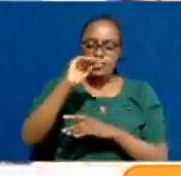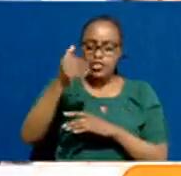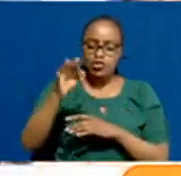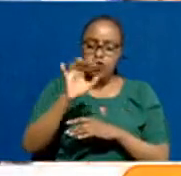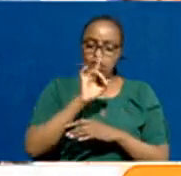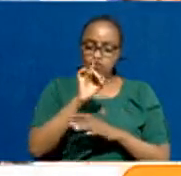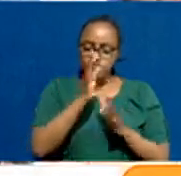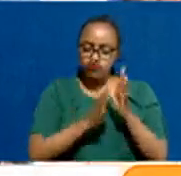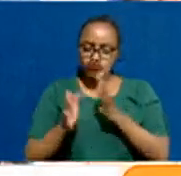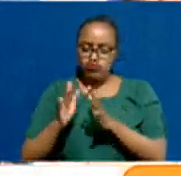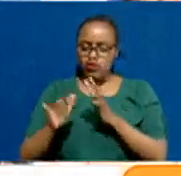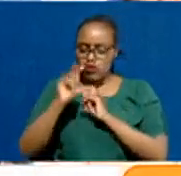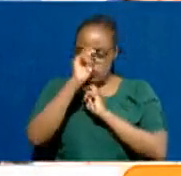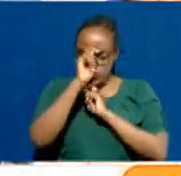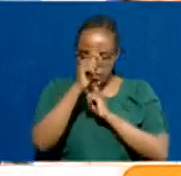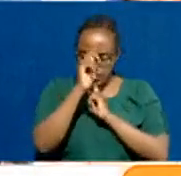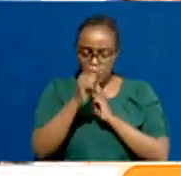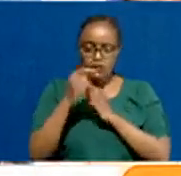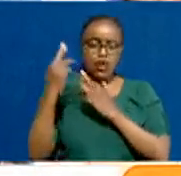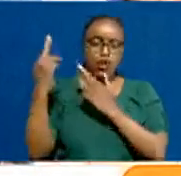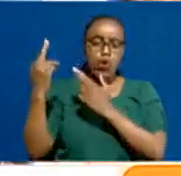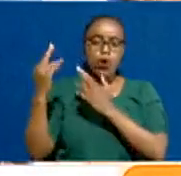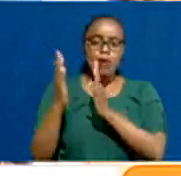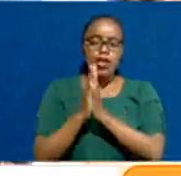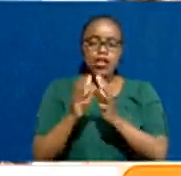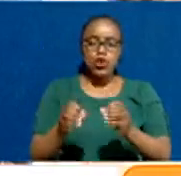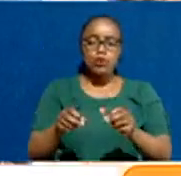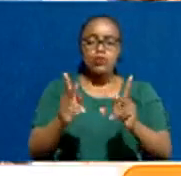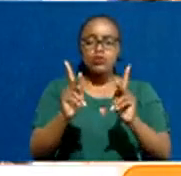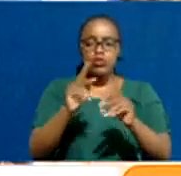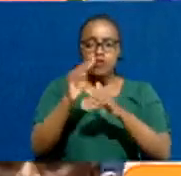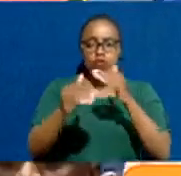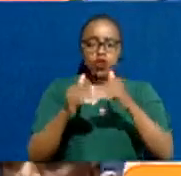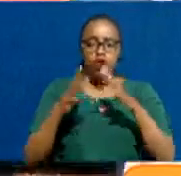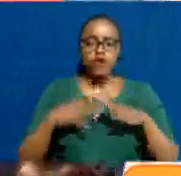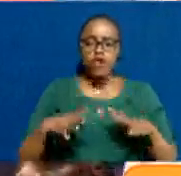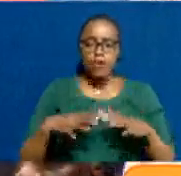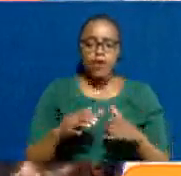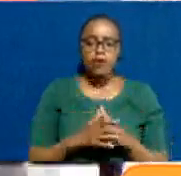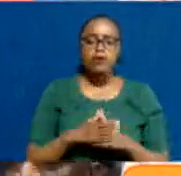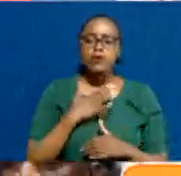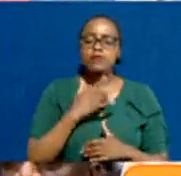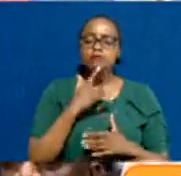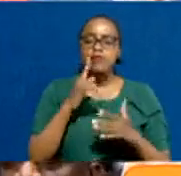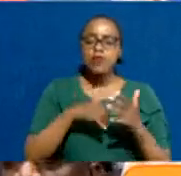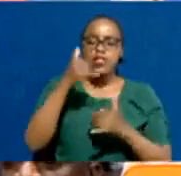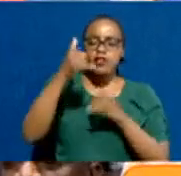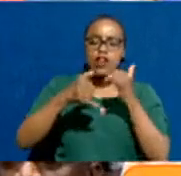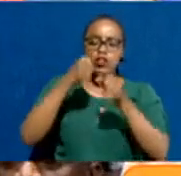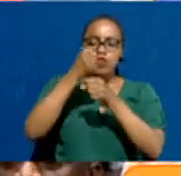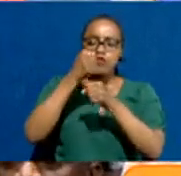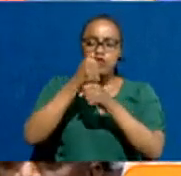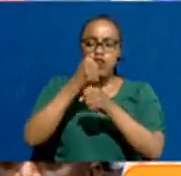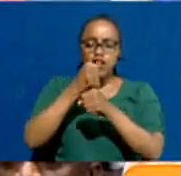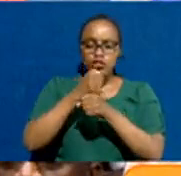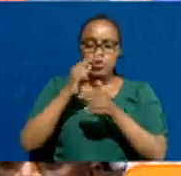city of dignity, a city of hope and opportunities for all. What I would say one of my final functions as